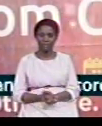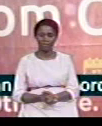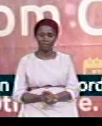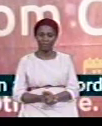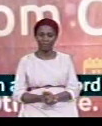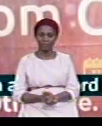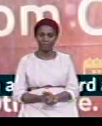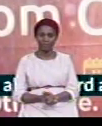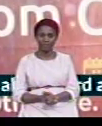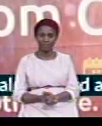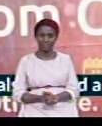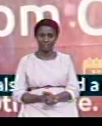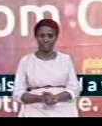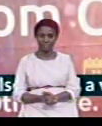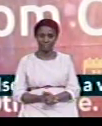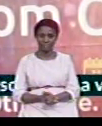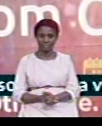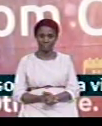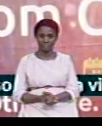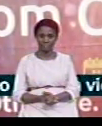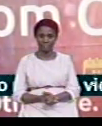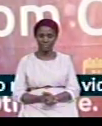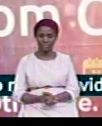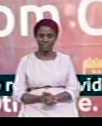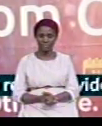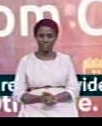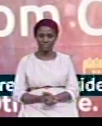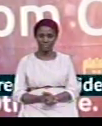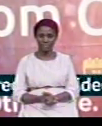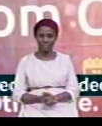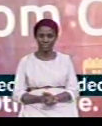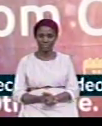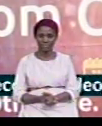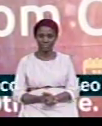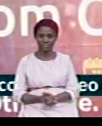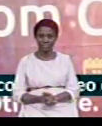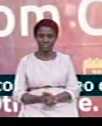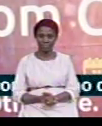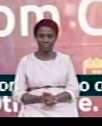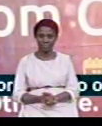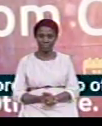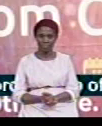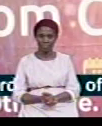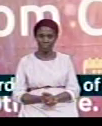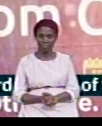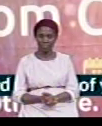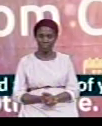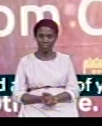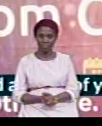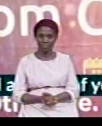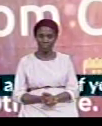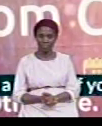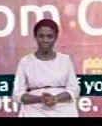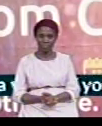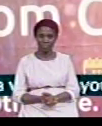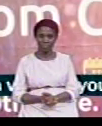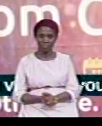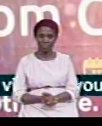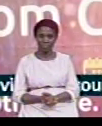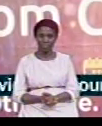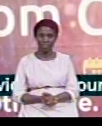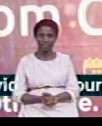Pastor Apia Steven. Be in fear numine. Na sasabro so me koto